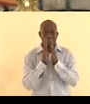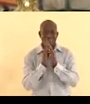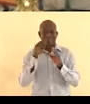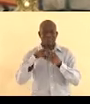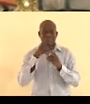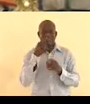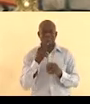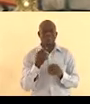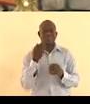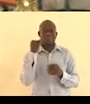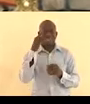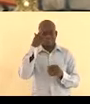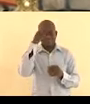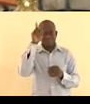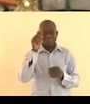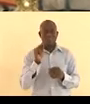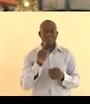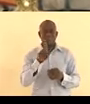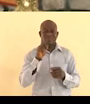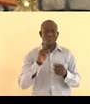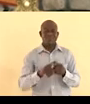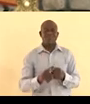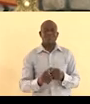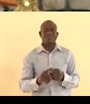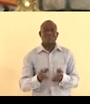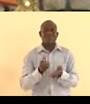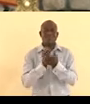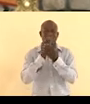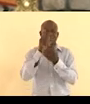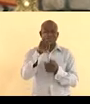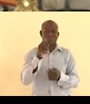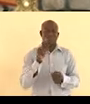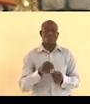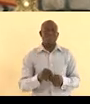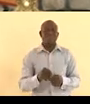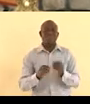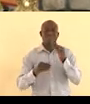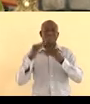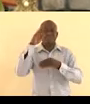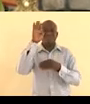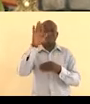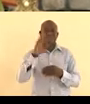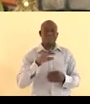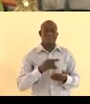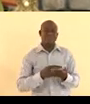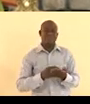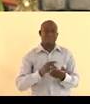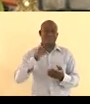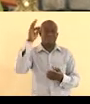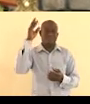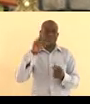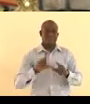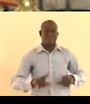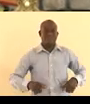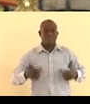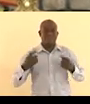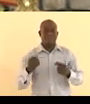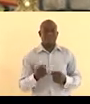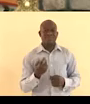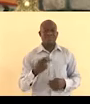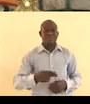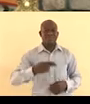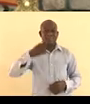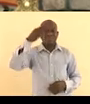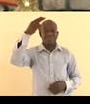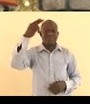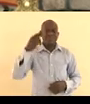own. It is for you to help you in your spiritual, building your spiritual life. That's not for benefit others. Do you understand?